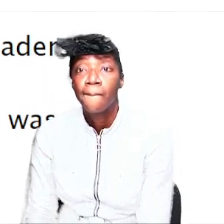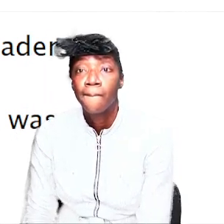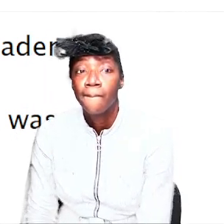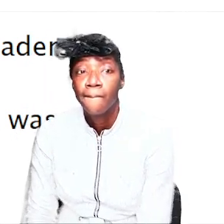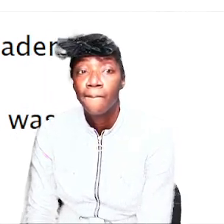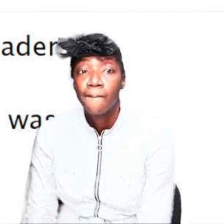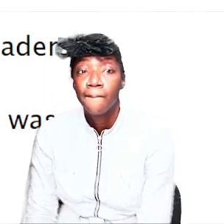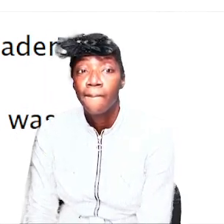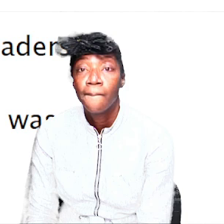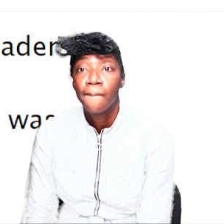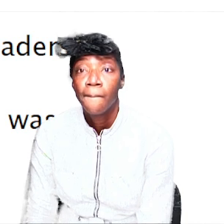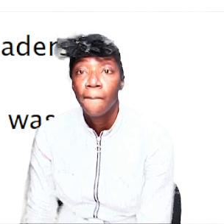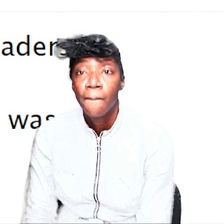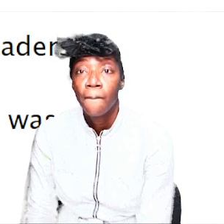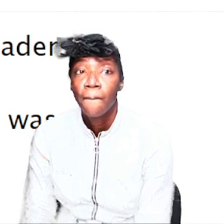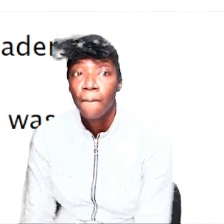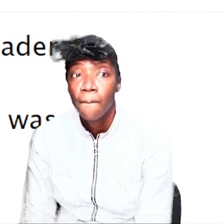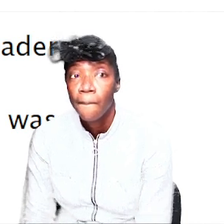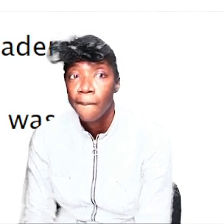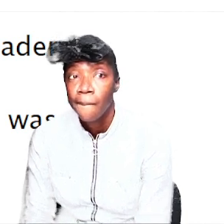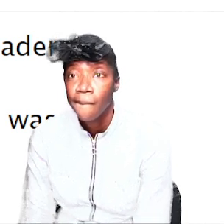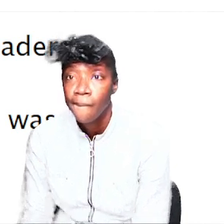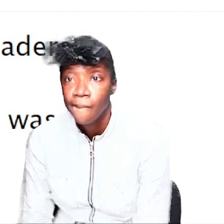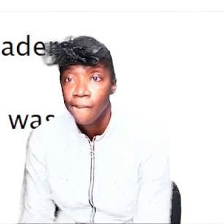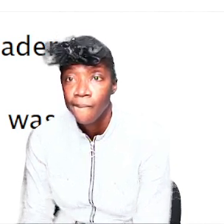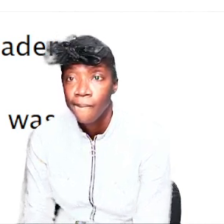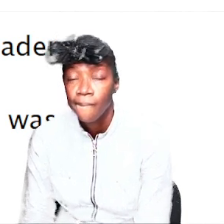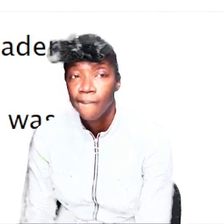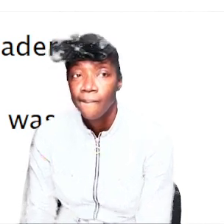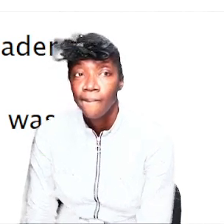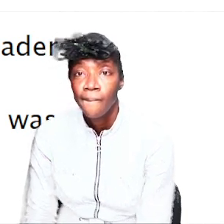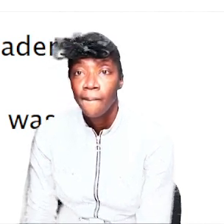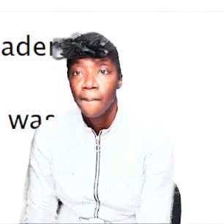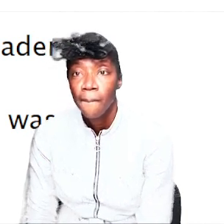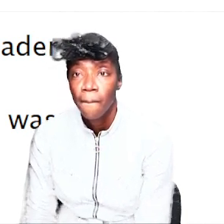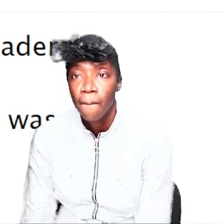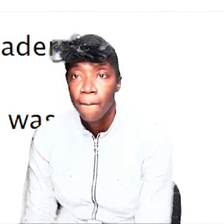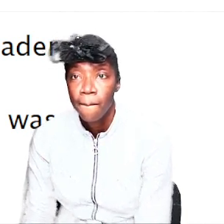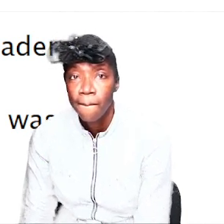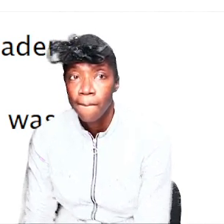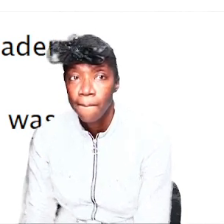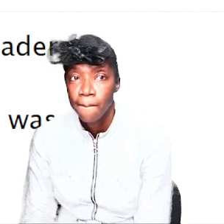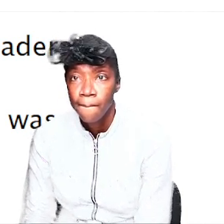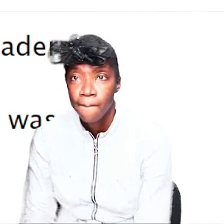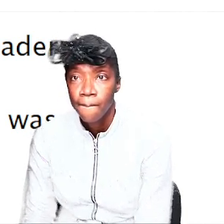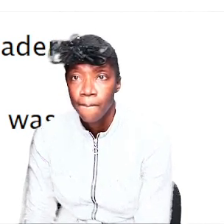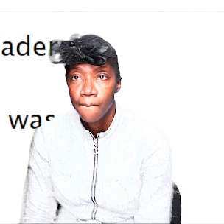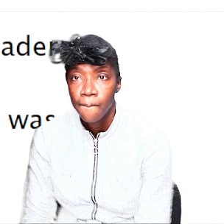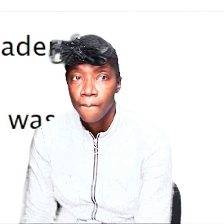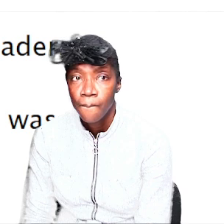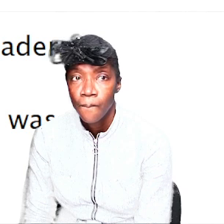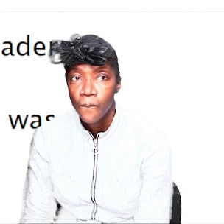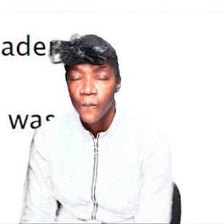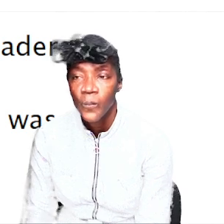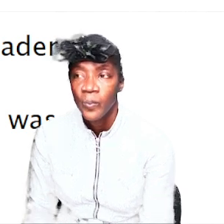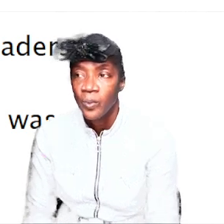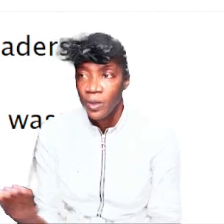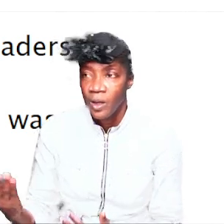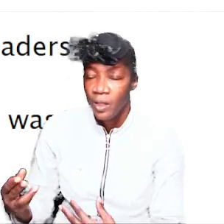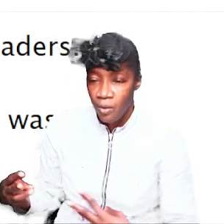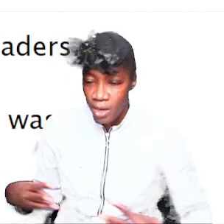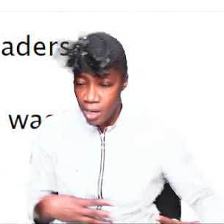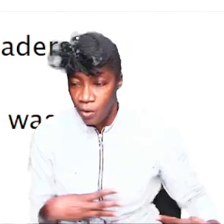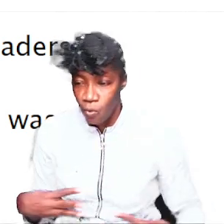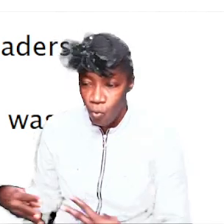So I don't have the scriptures, but let me just tell you what was happening. So they were in battle for all